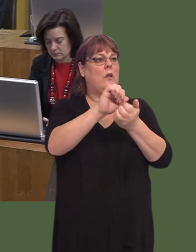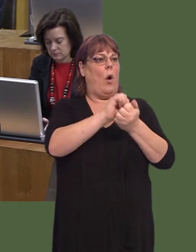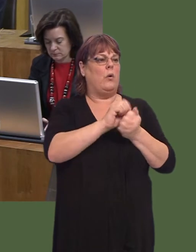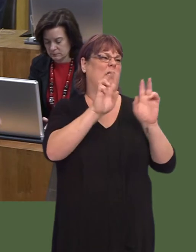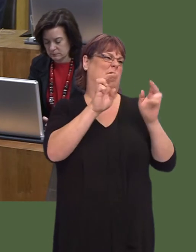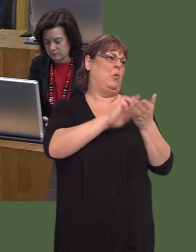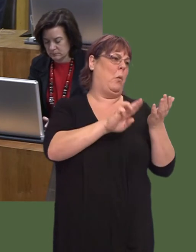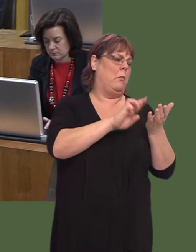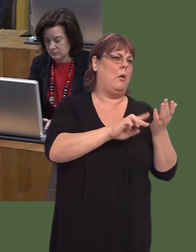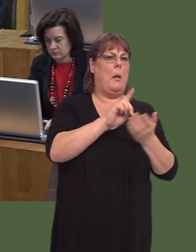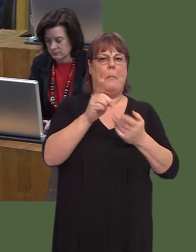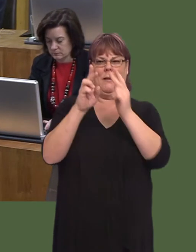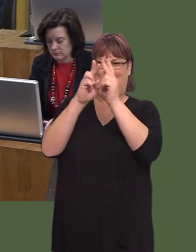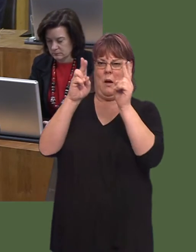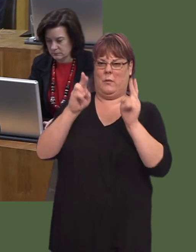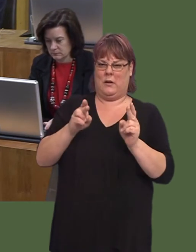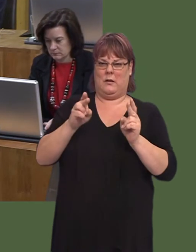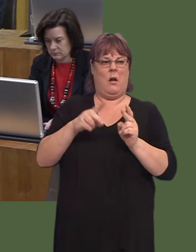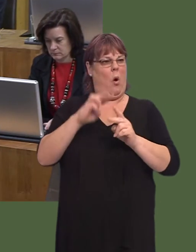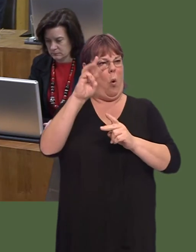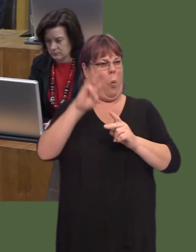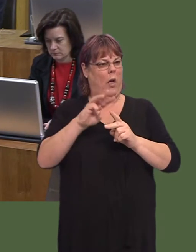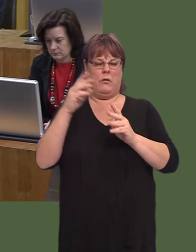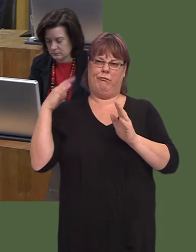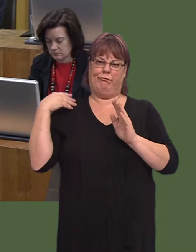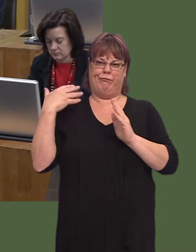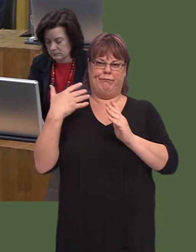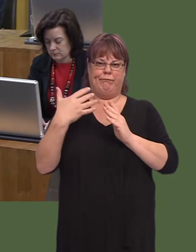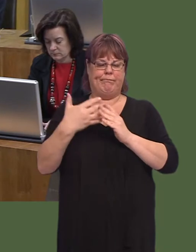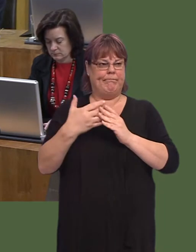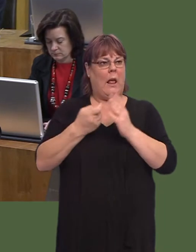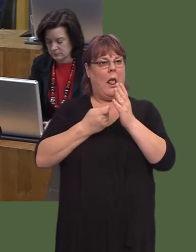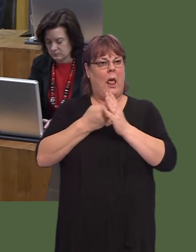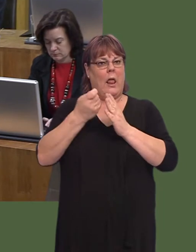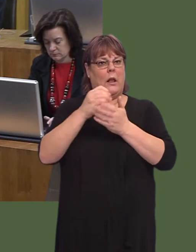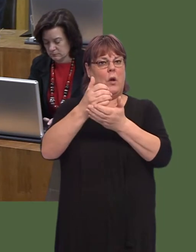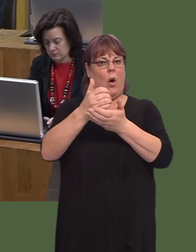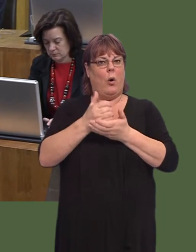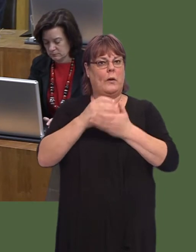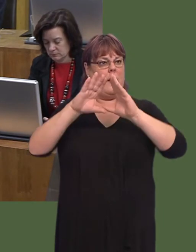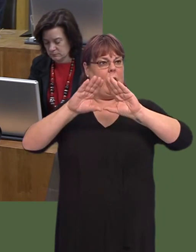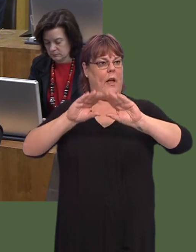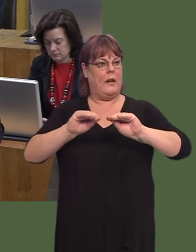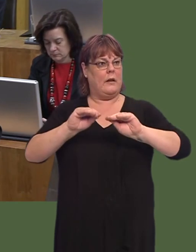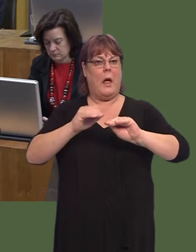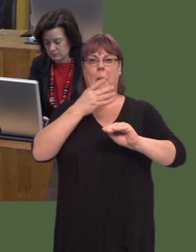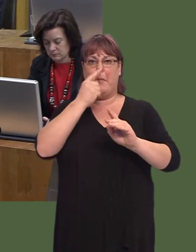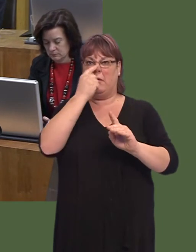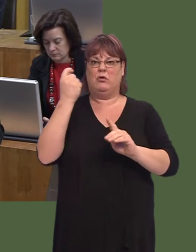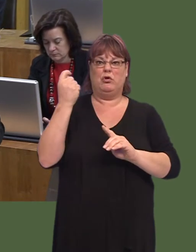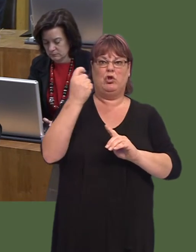fairly normal. When it comes to houses, however, Wales has a history where leaseholds have come to an end in the past, where people have